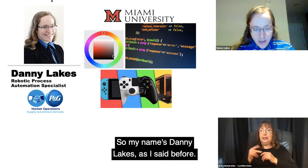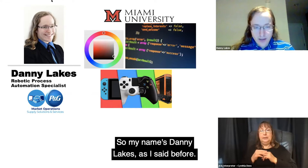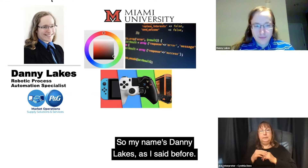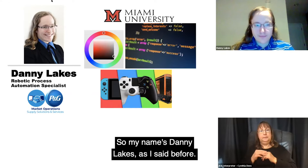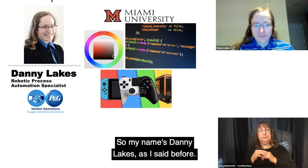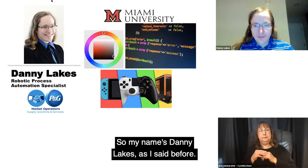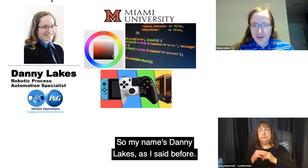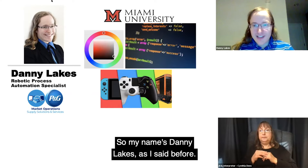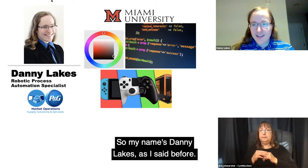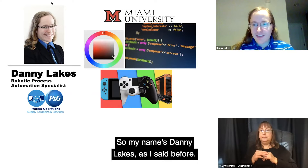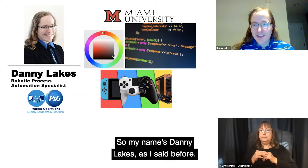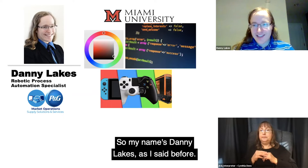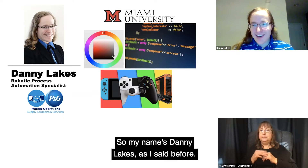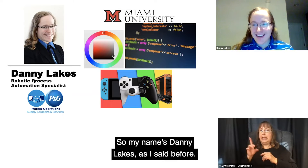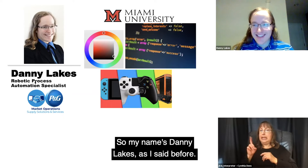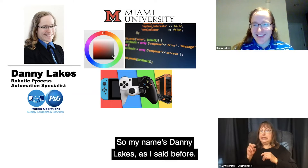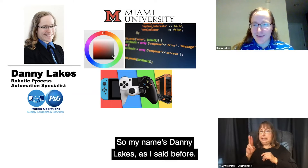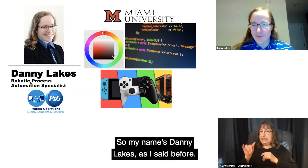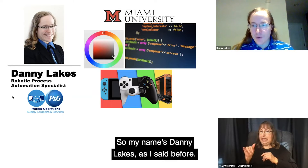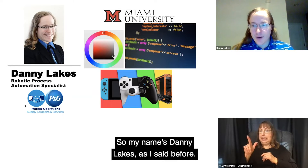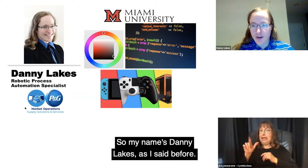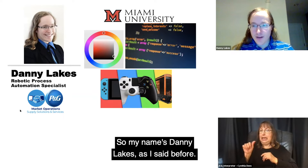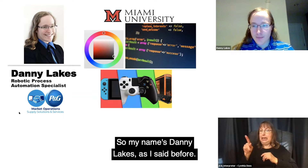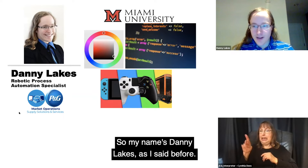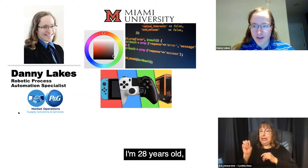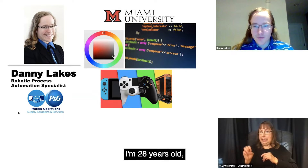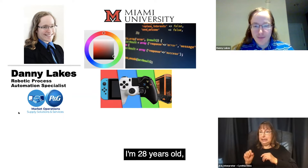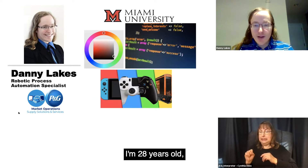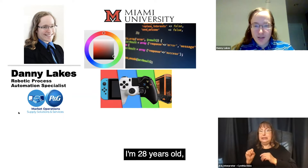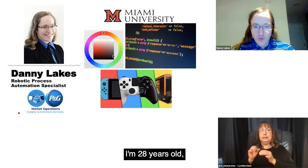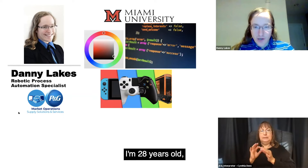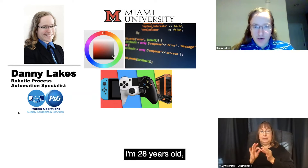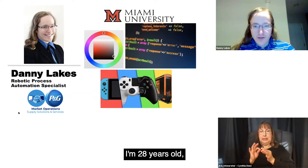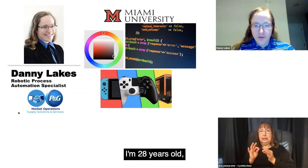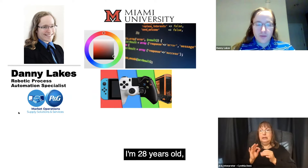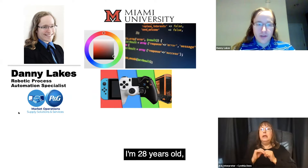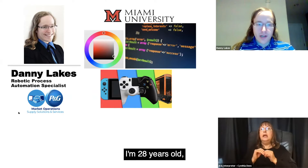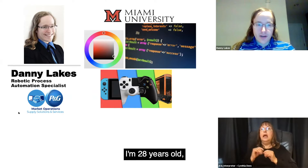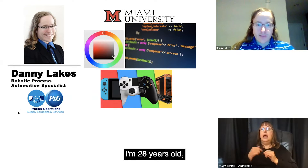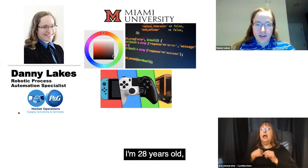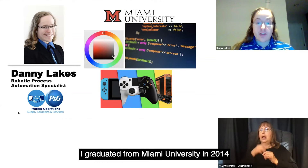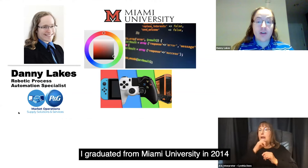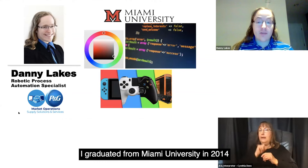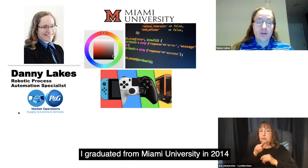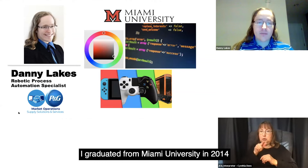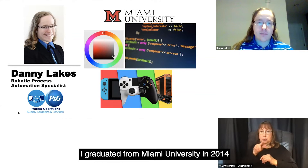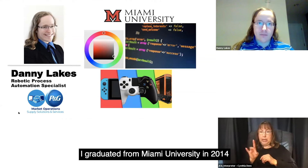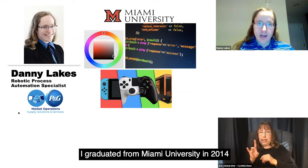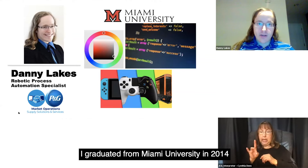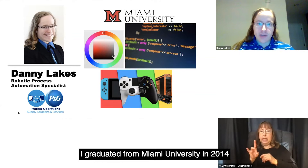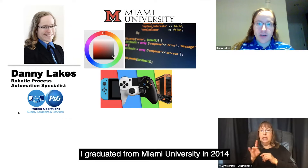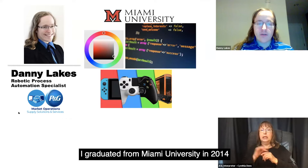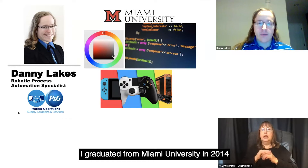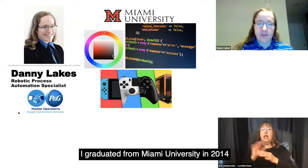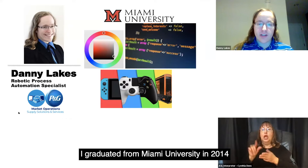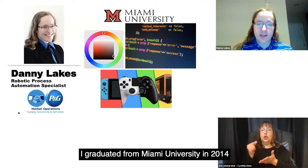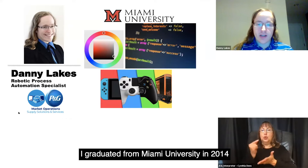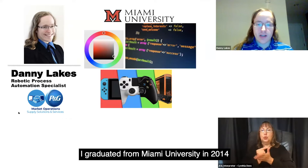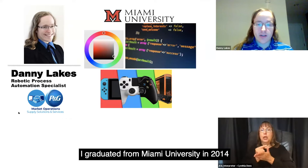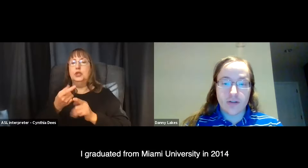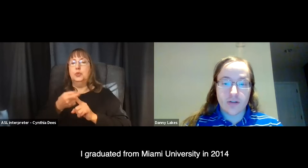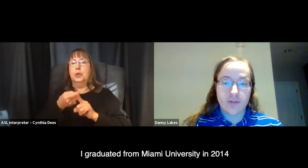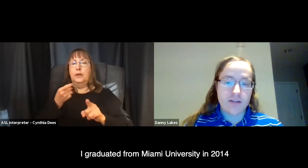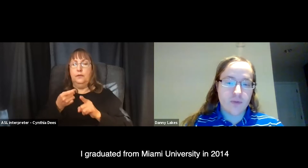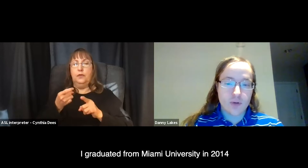So, my name is Danny Lakes. As I said before, I'm 28 years old. I graduated from Miami